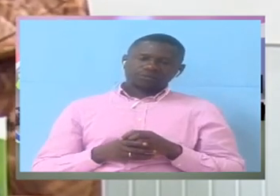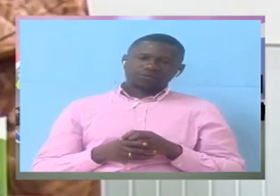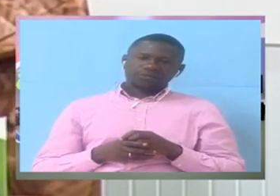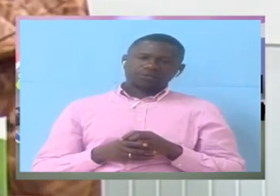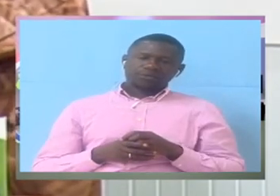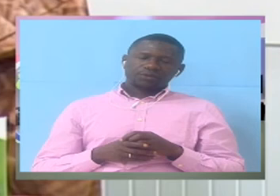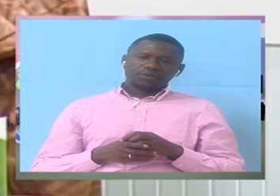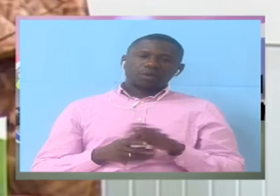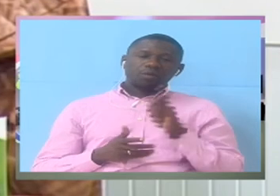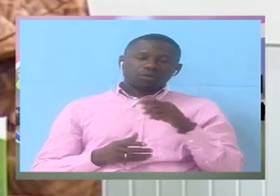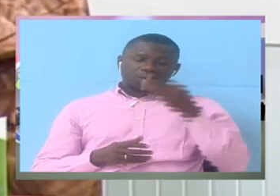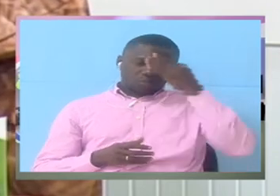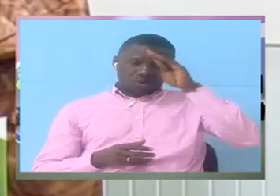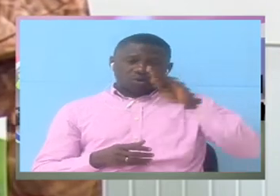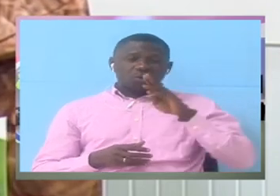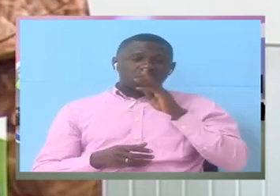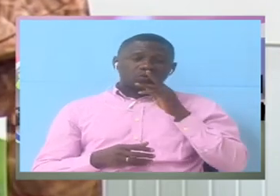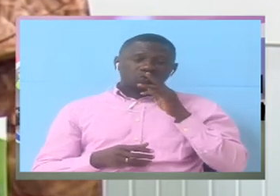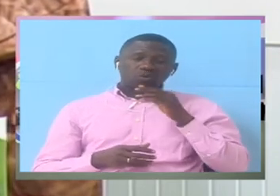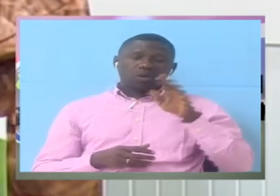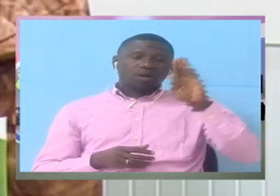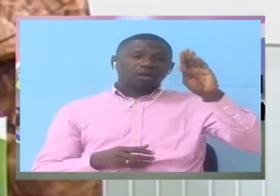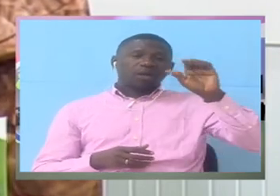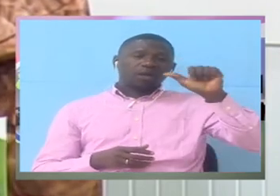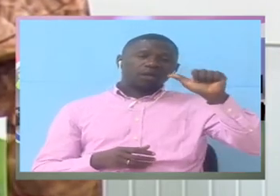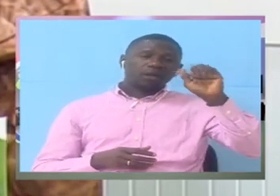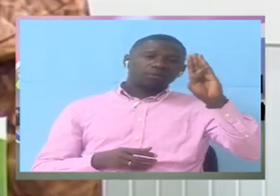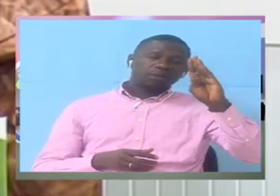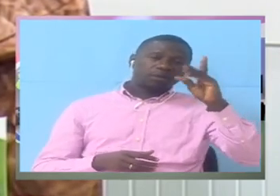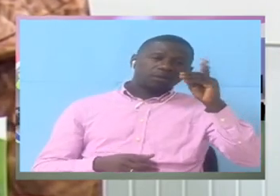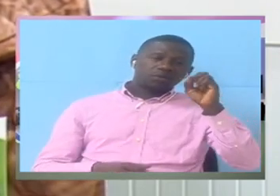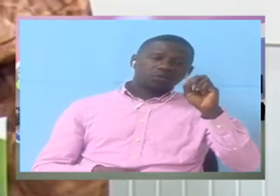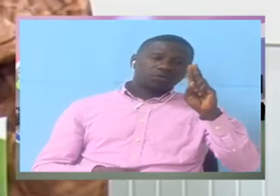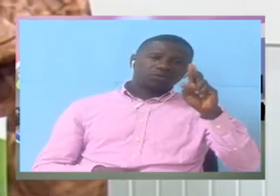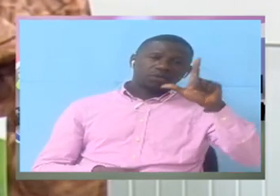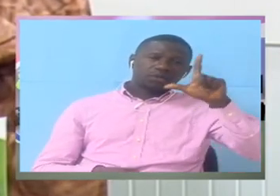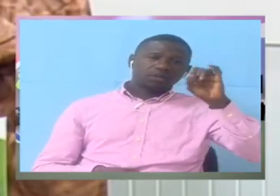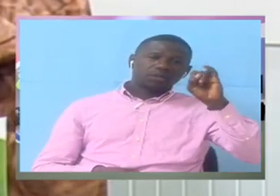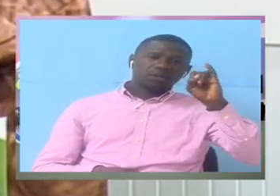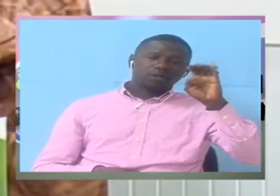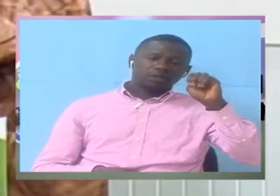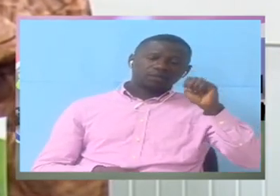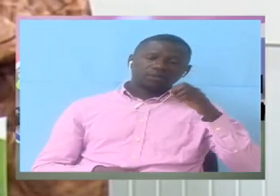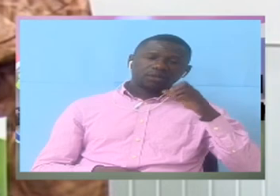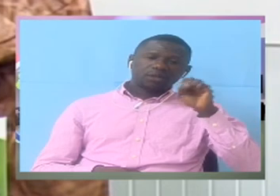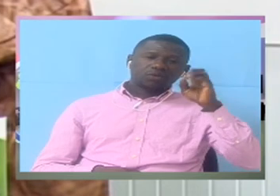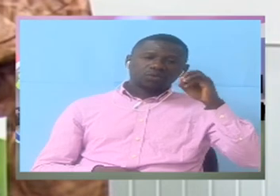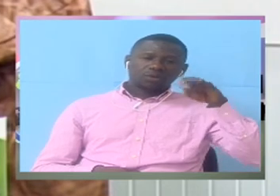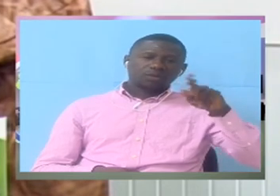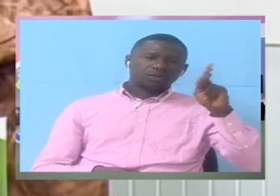recruit no. But the boy that was recruited by Ablai Sonko, Ikafa Yusufa. Called Yusufa.